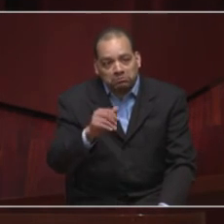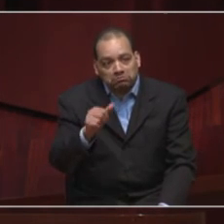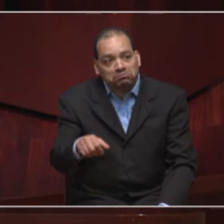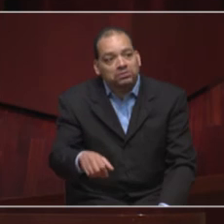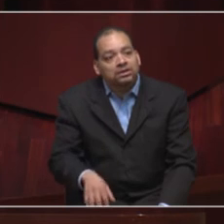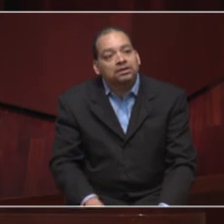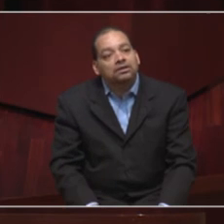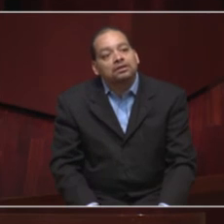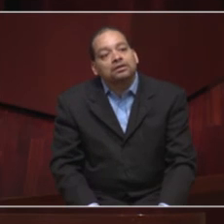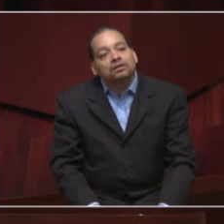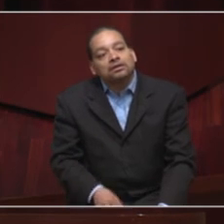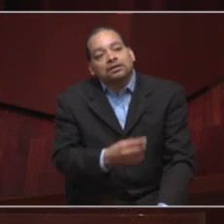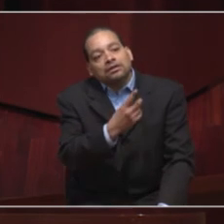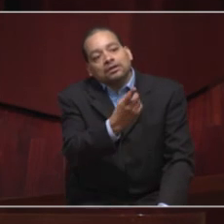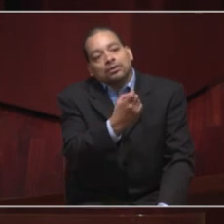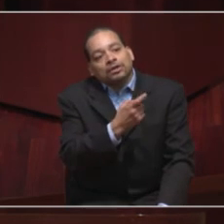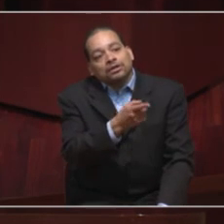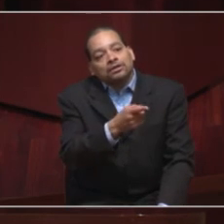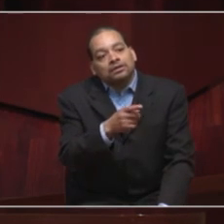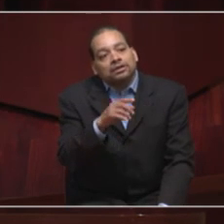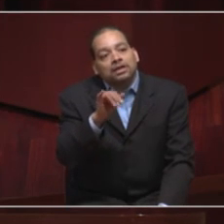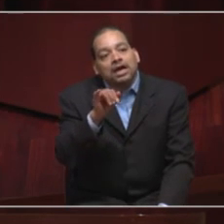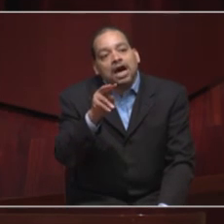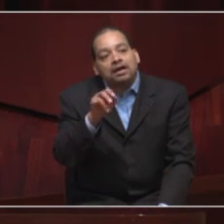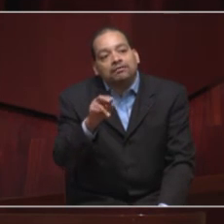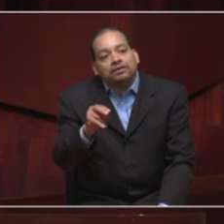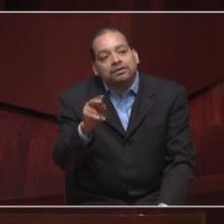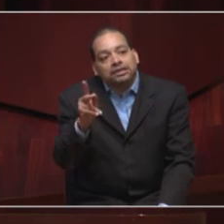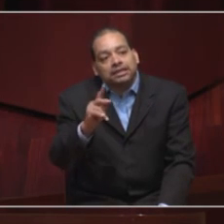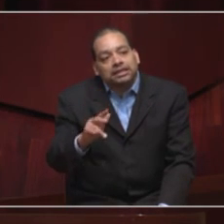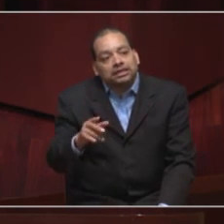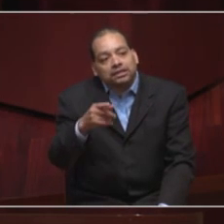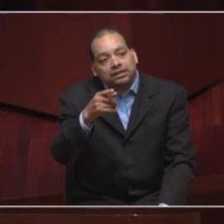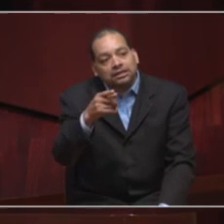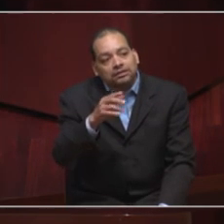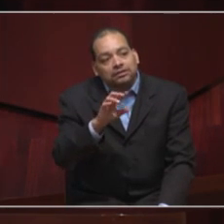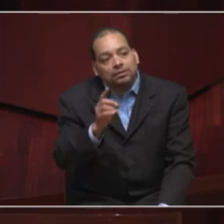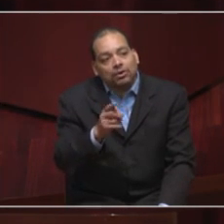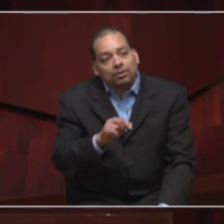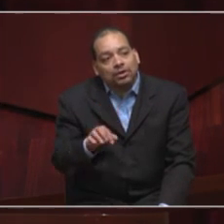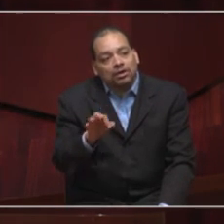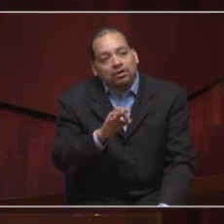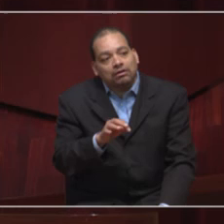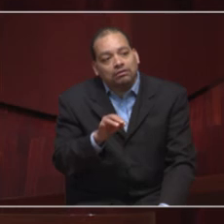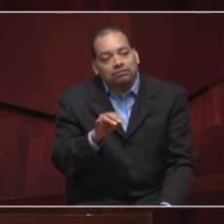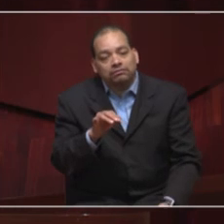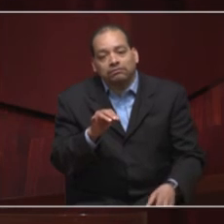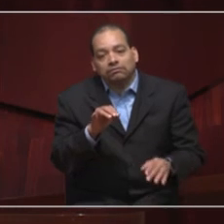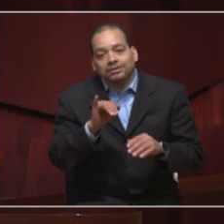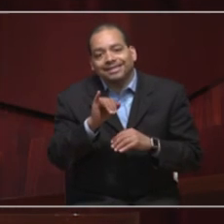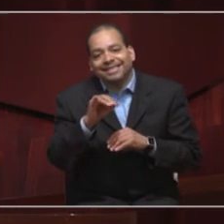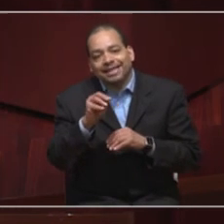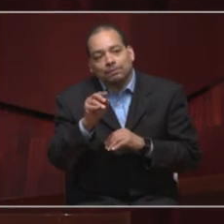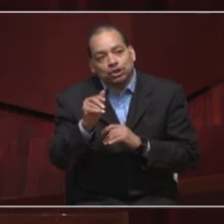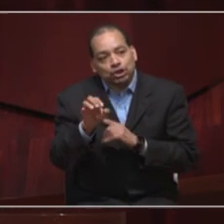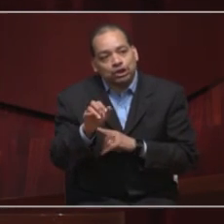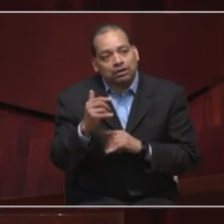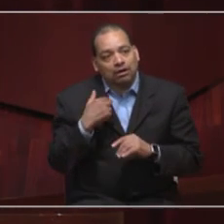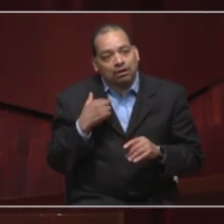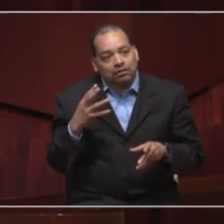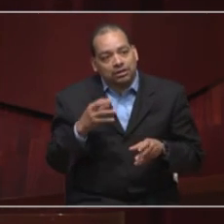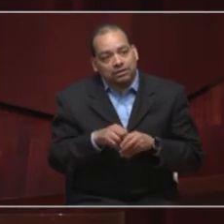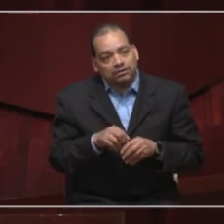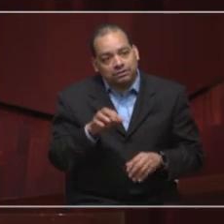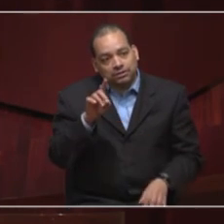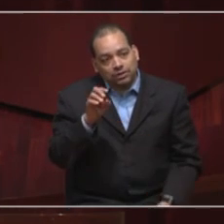Hey, John, how you doing? Ivan King, Department of Energy. Ivan, where are you? There you are. How you been? How's it going? Good. Well, I was actually at DOJ and a